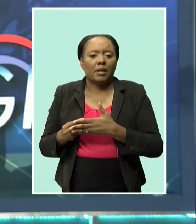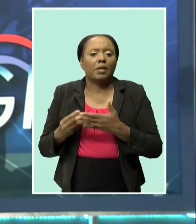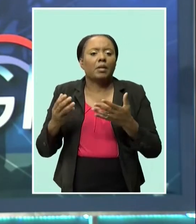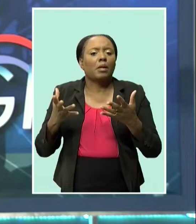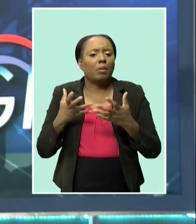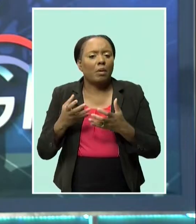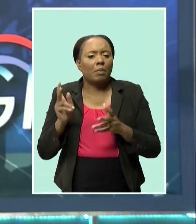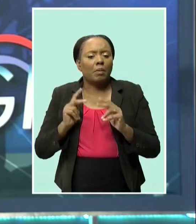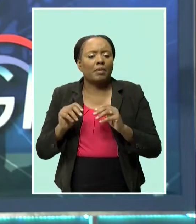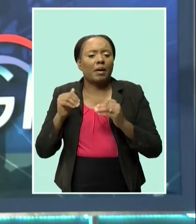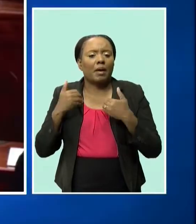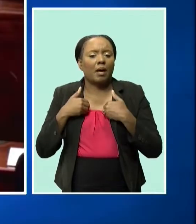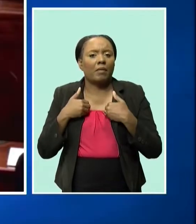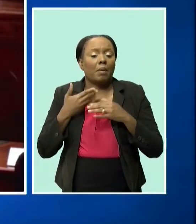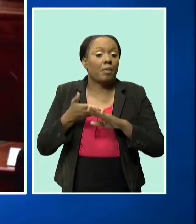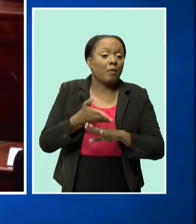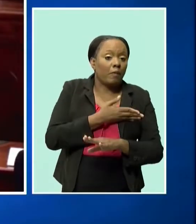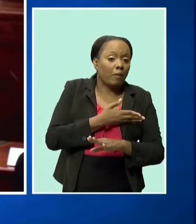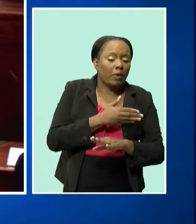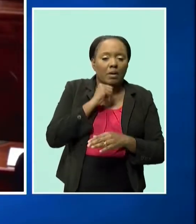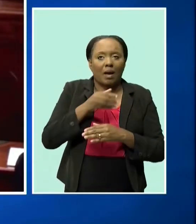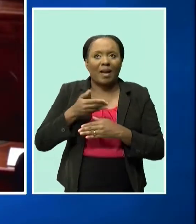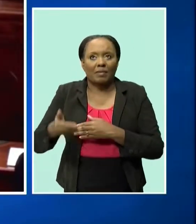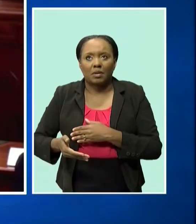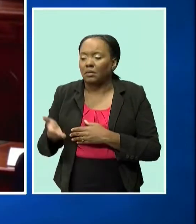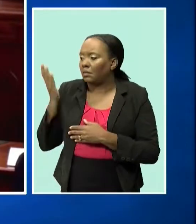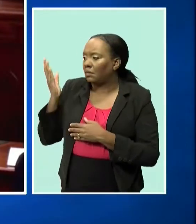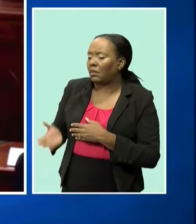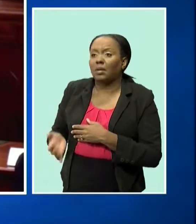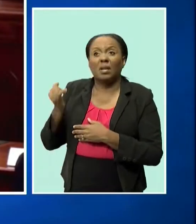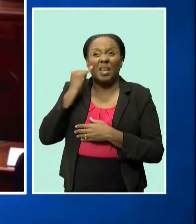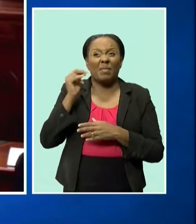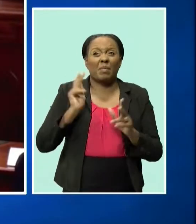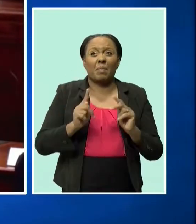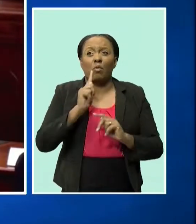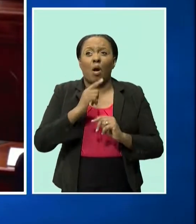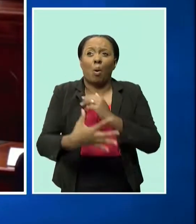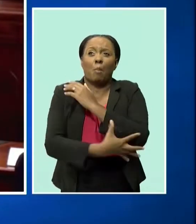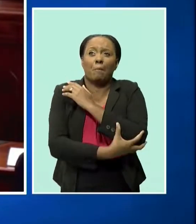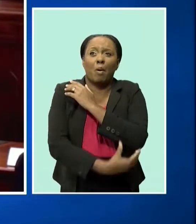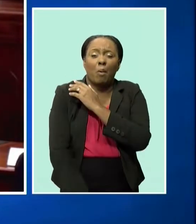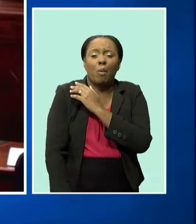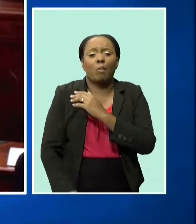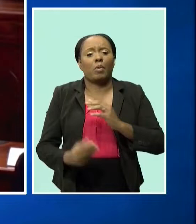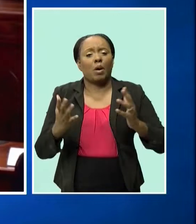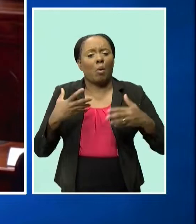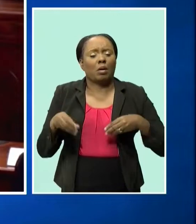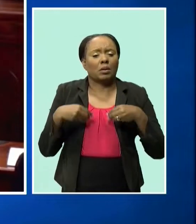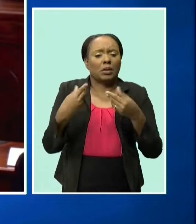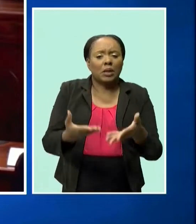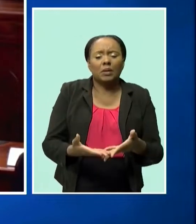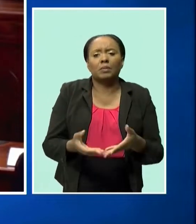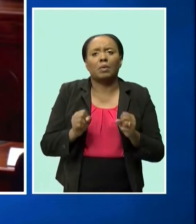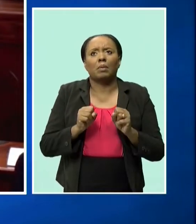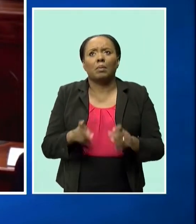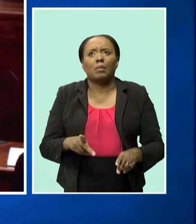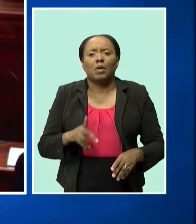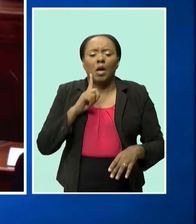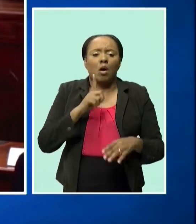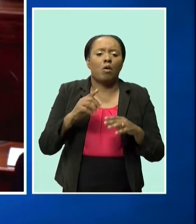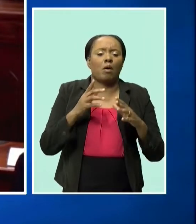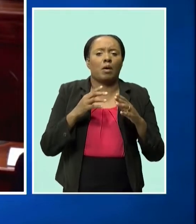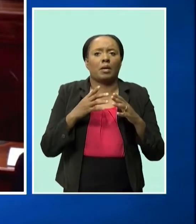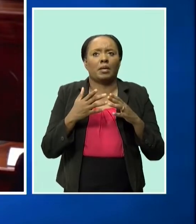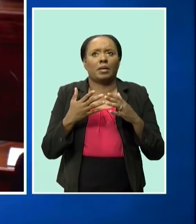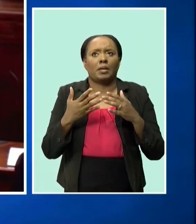disaster. Those below the poverty line, we are given an opportunity for them to retrofit hurricane straps